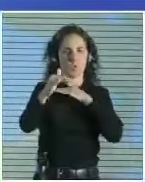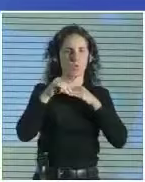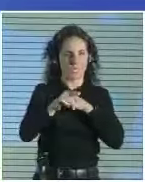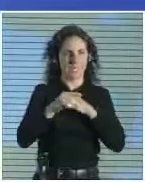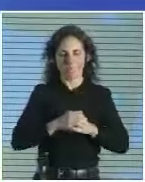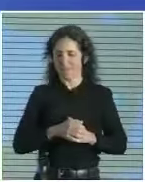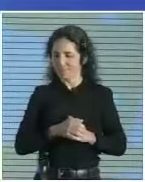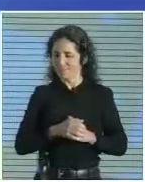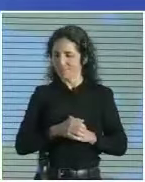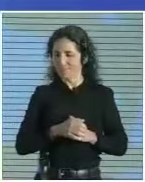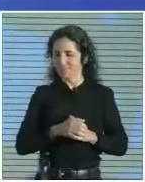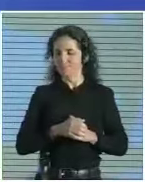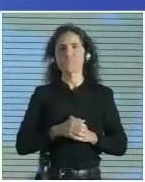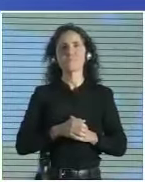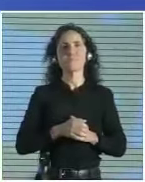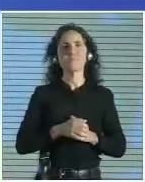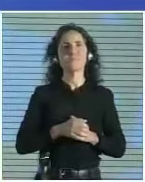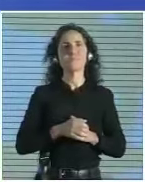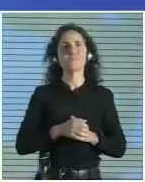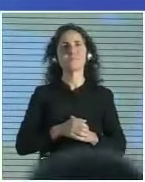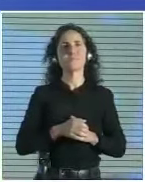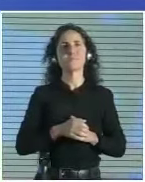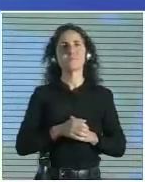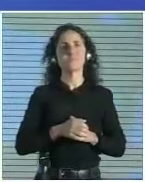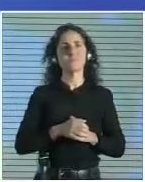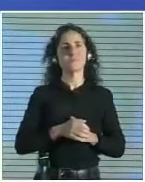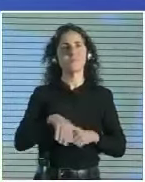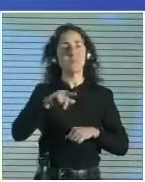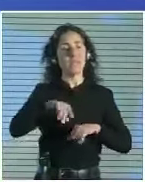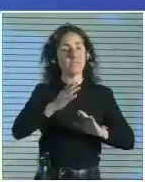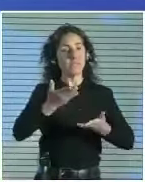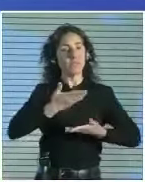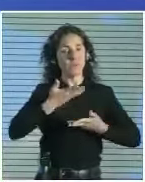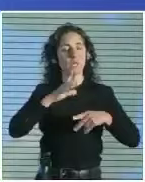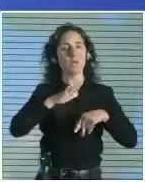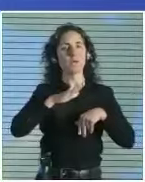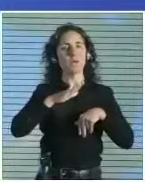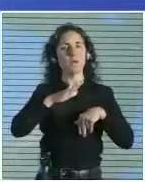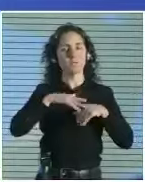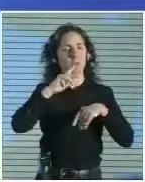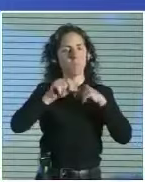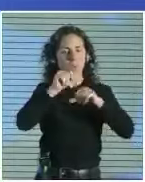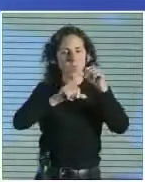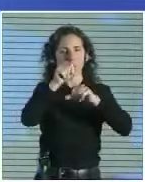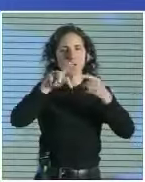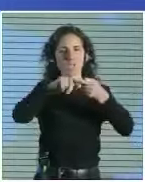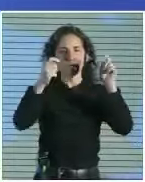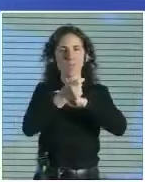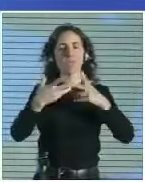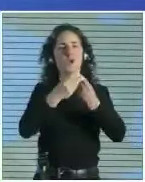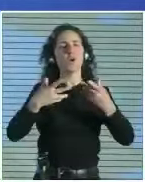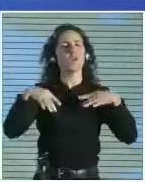be successful. Their catalytic function triggers impact on a larger scale, which is urgently needed to make the tourism sector